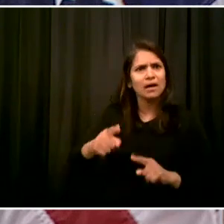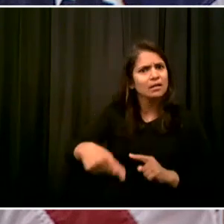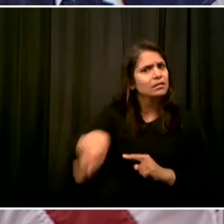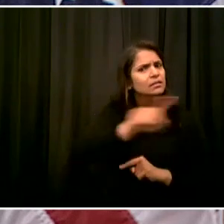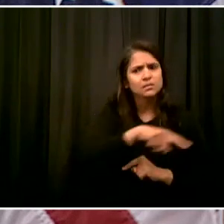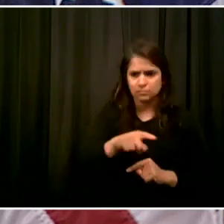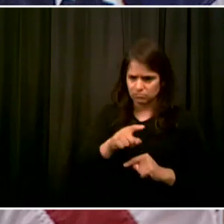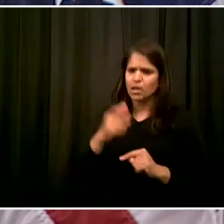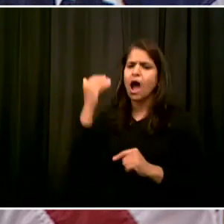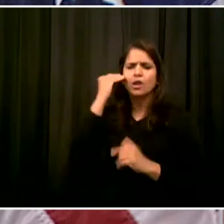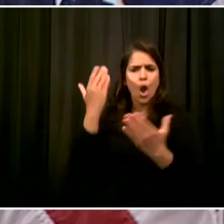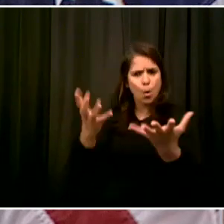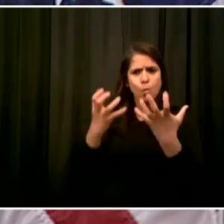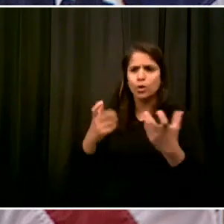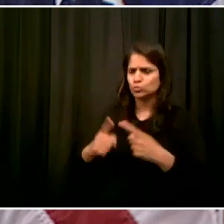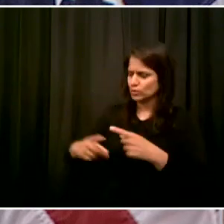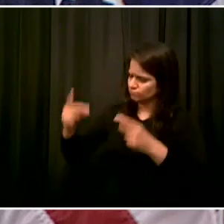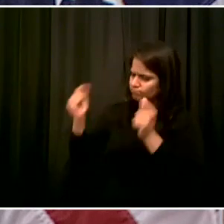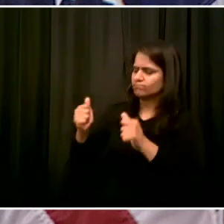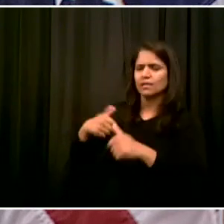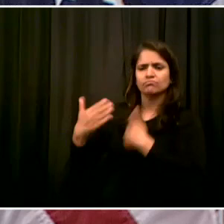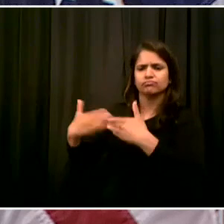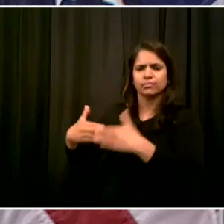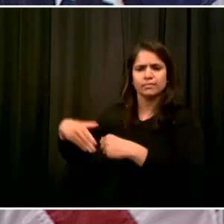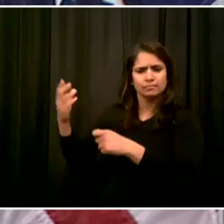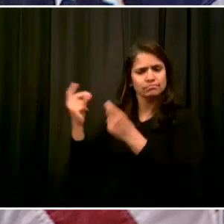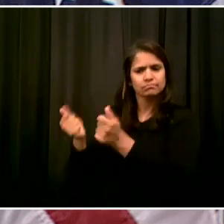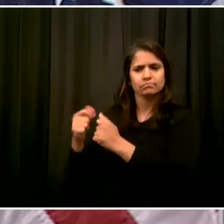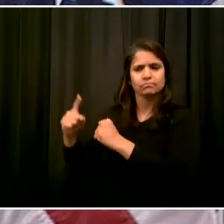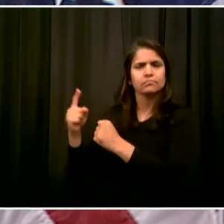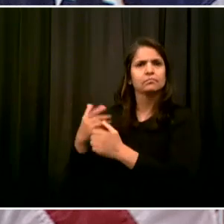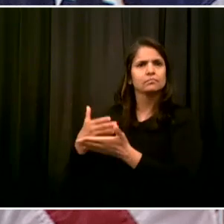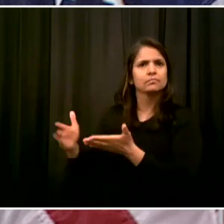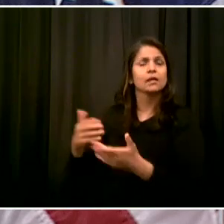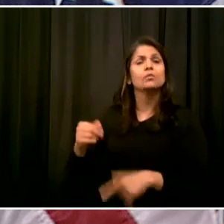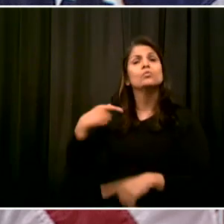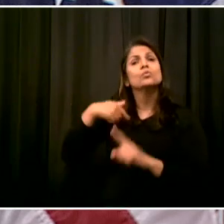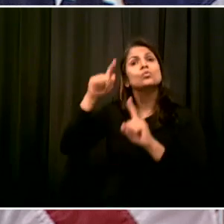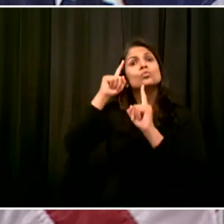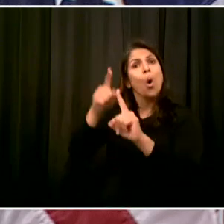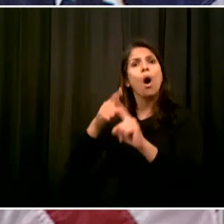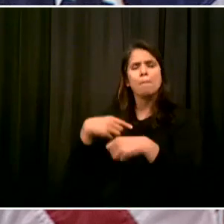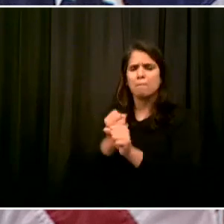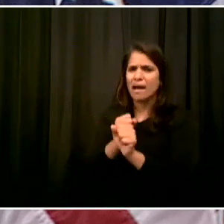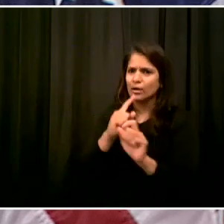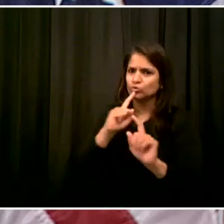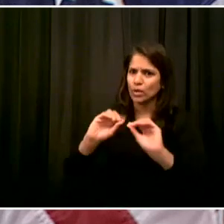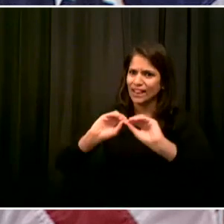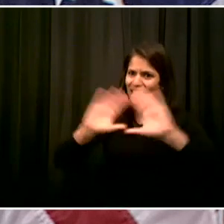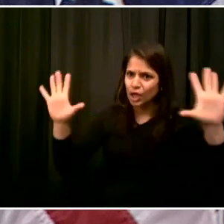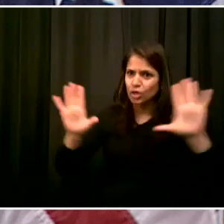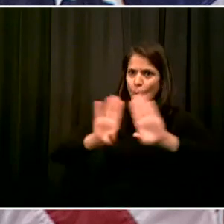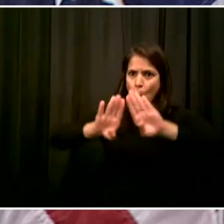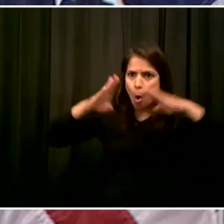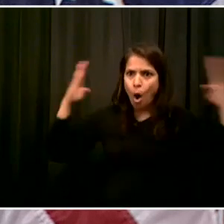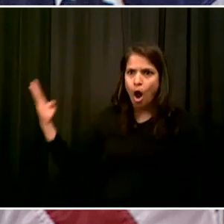going to feel better about it. And this is something we have to fix in the NYPD, and that is my responsibility and Commissioner Shea's responsibility to do